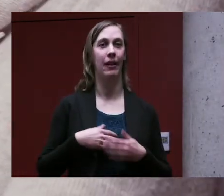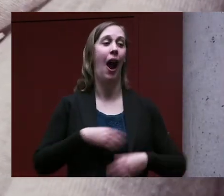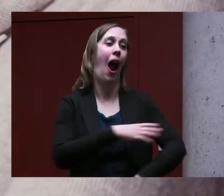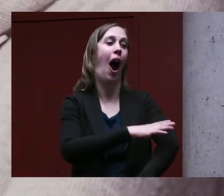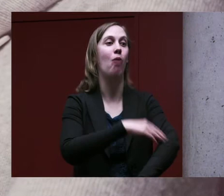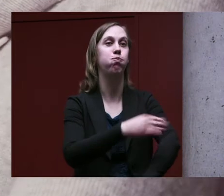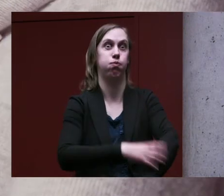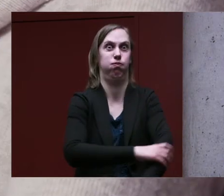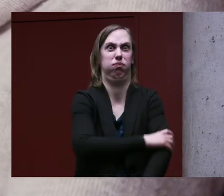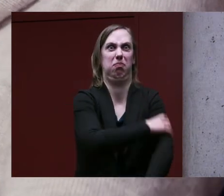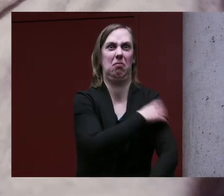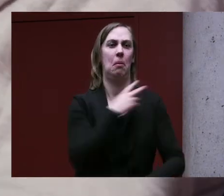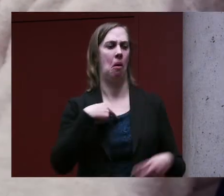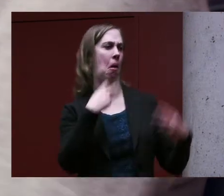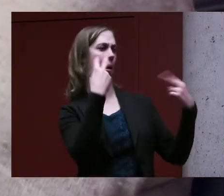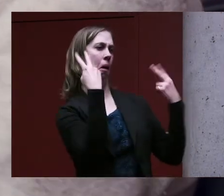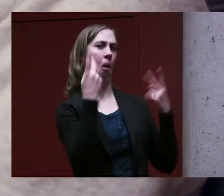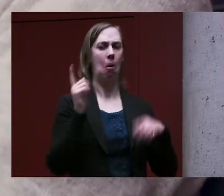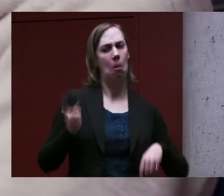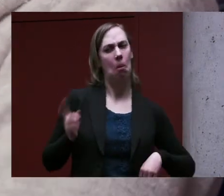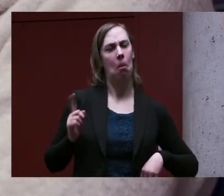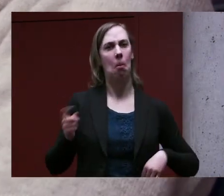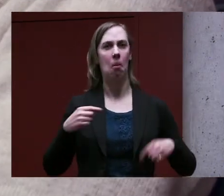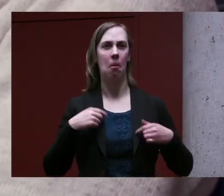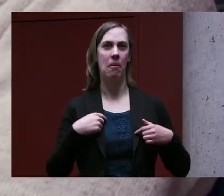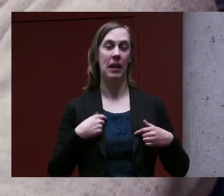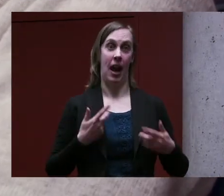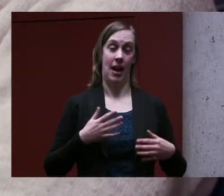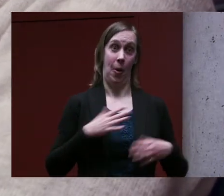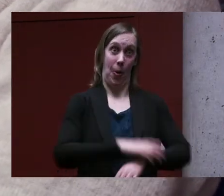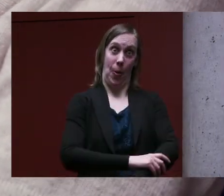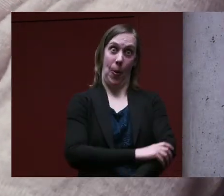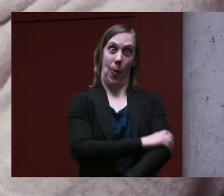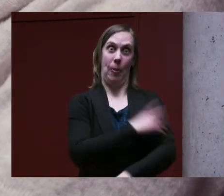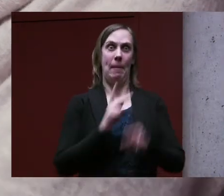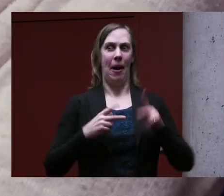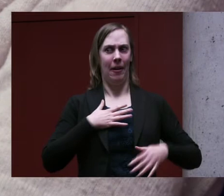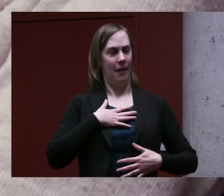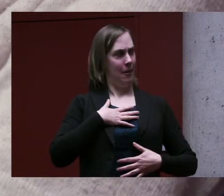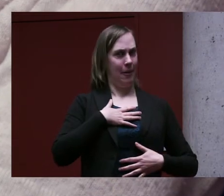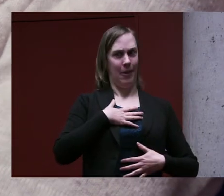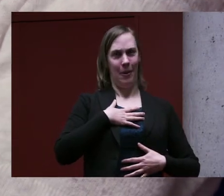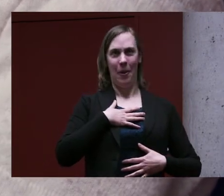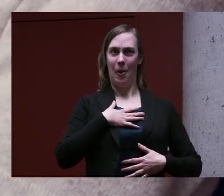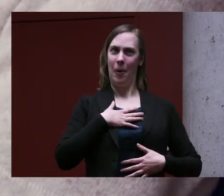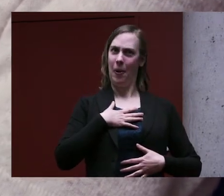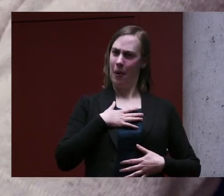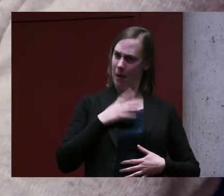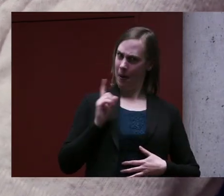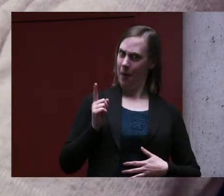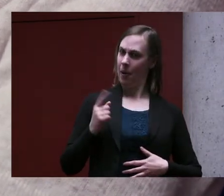loose enough. My tight is way too tight. Modesty is